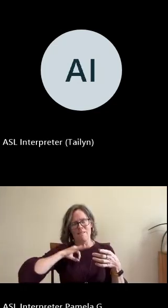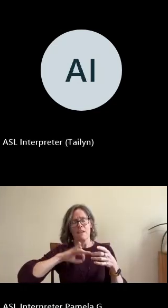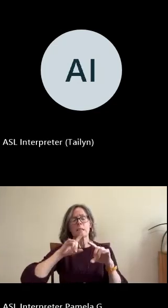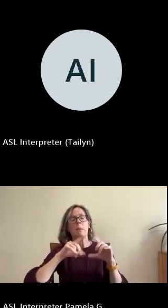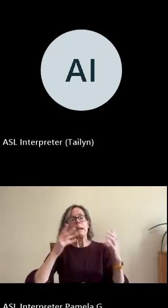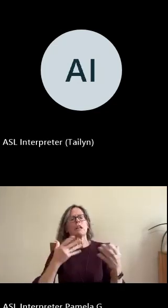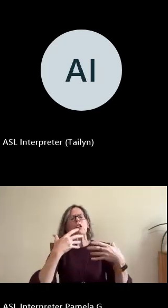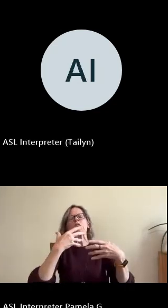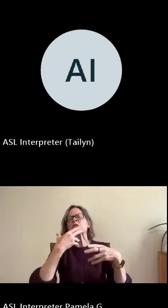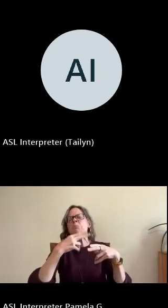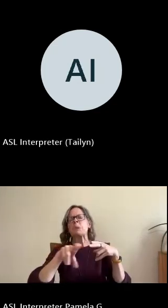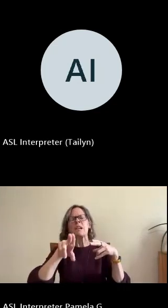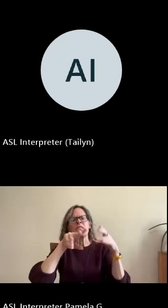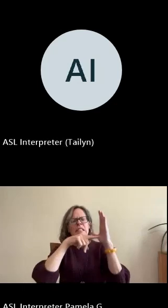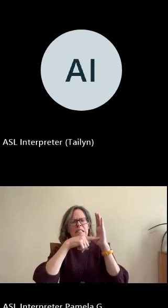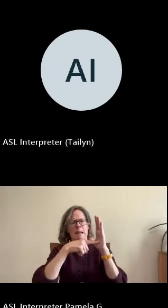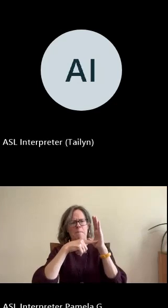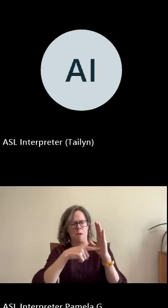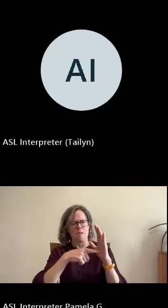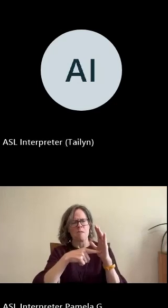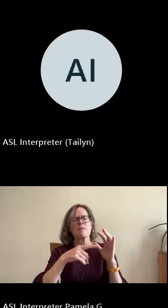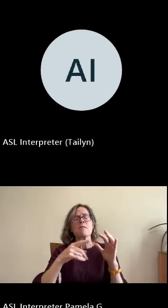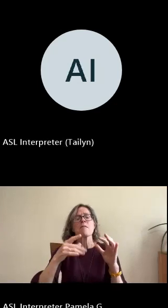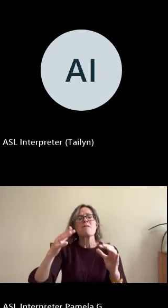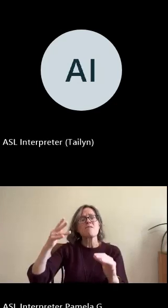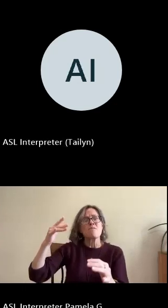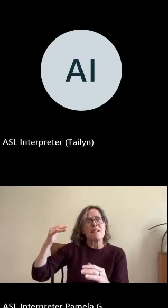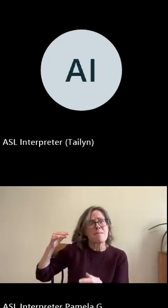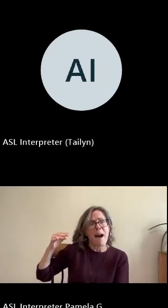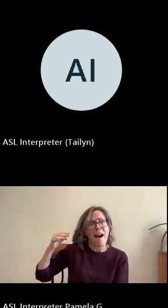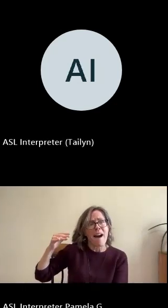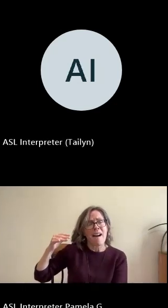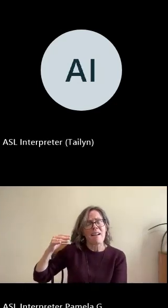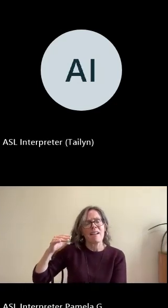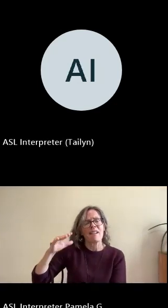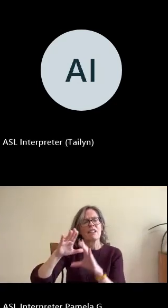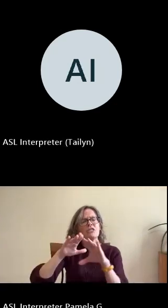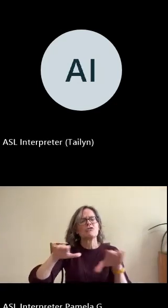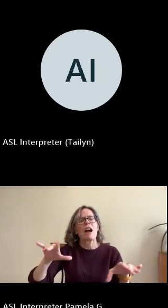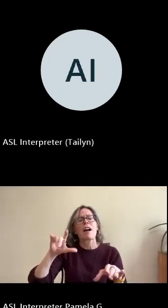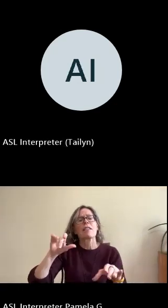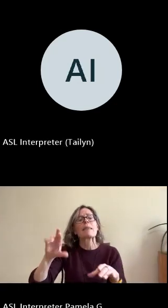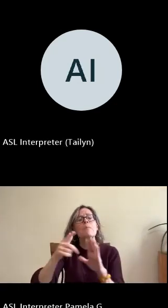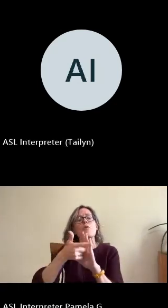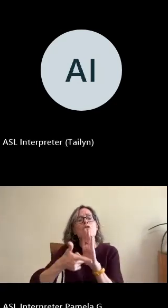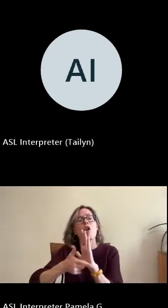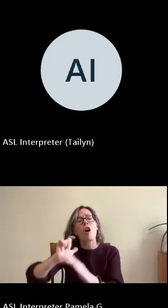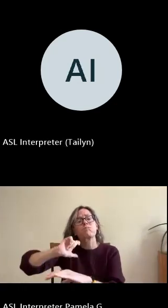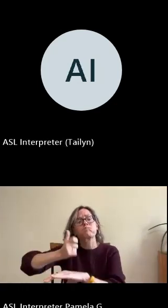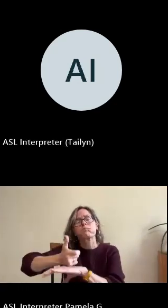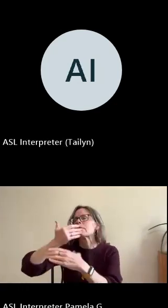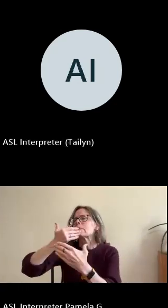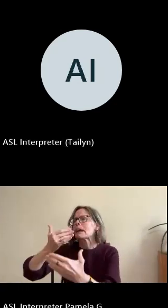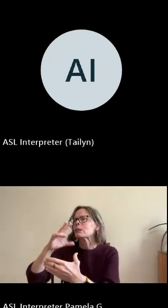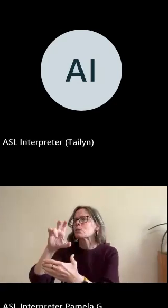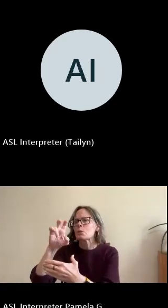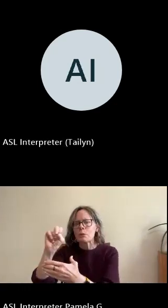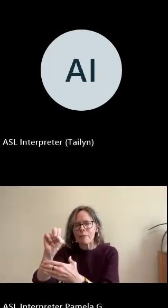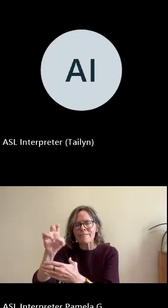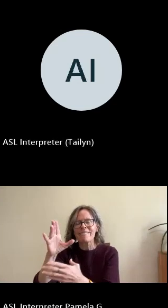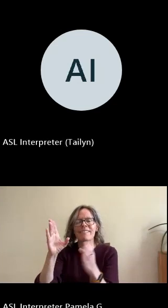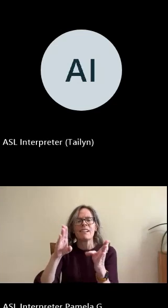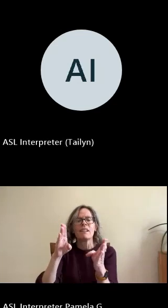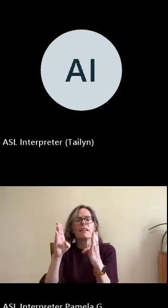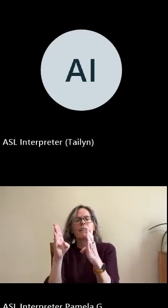So going way back when, child labor laws. Thank you, union, for that. Having